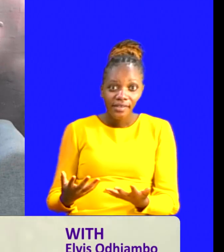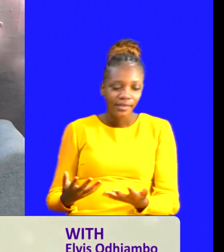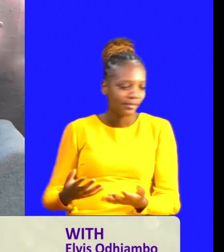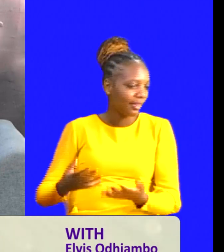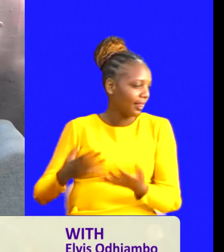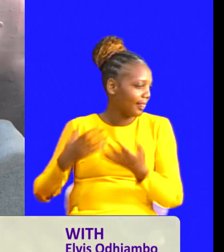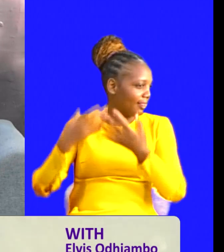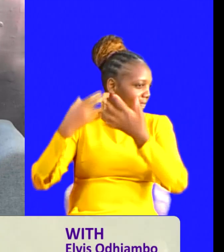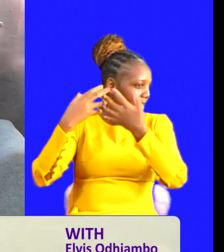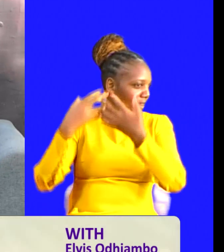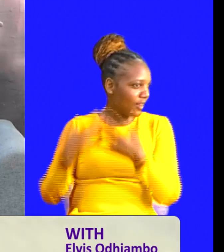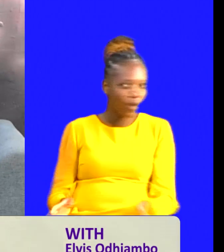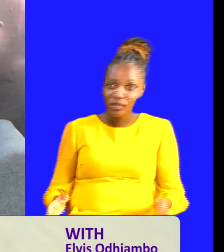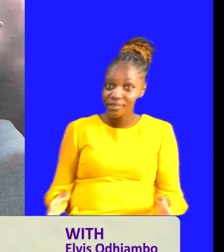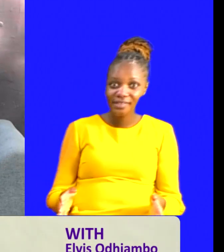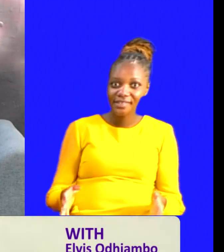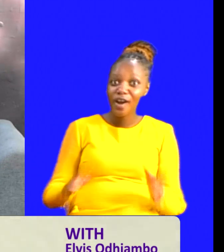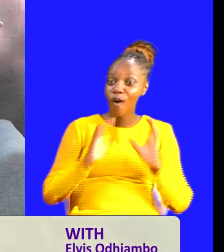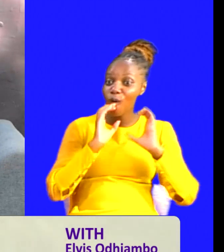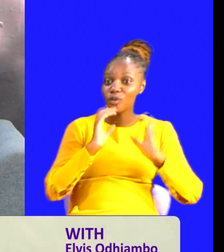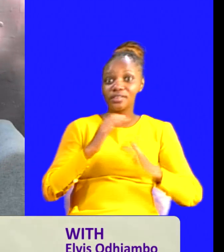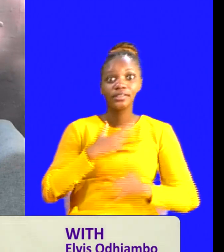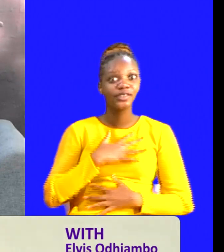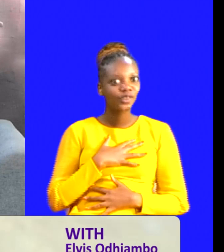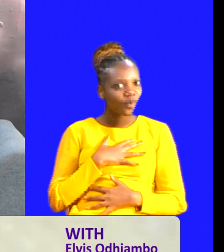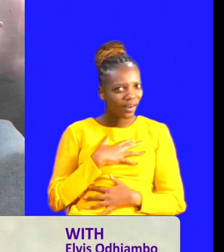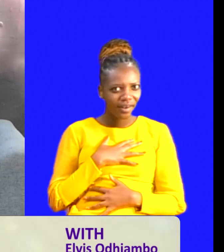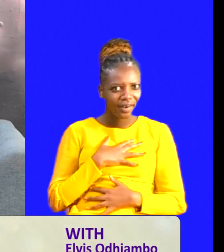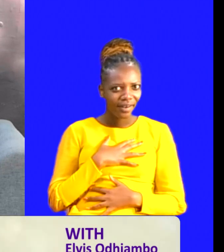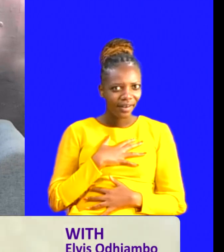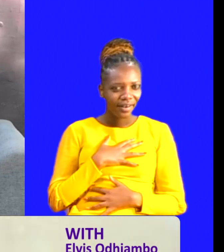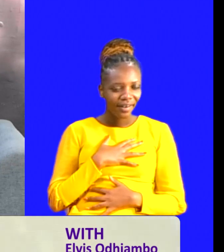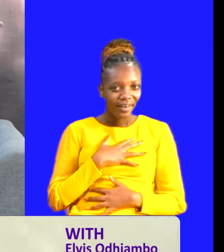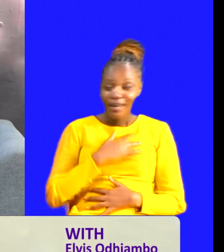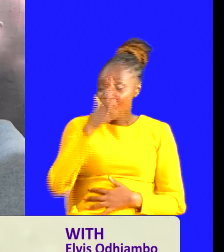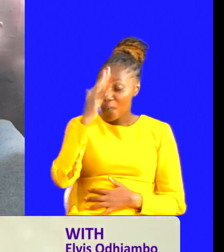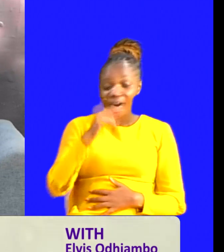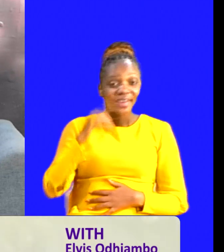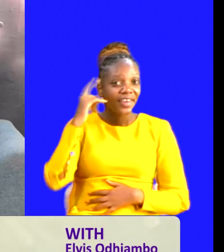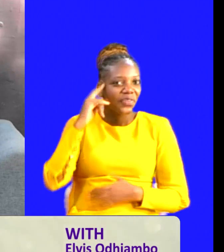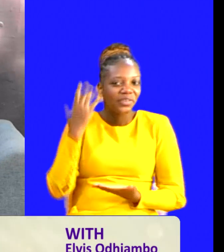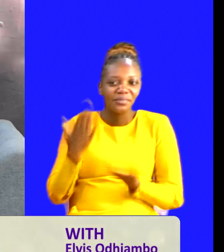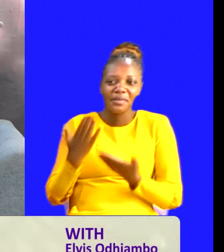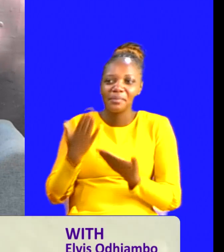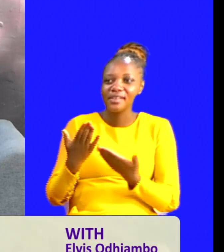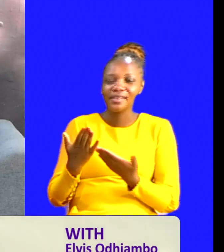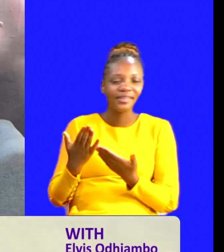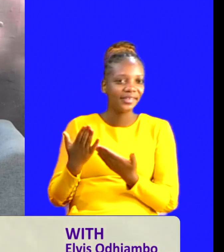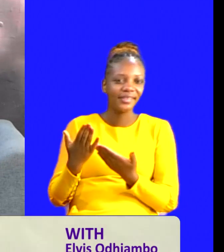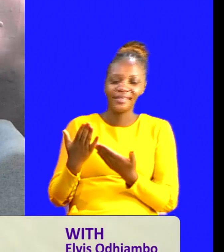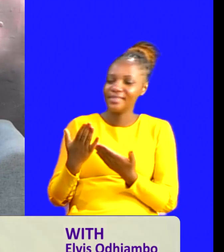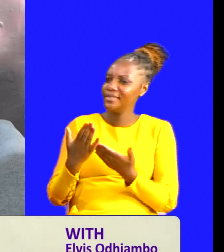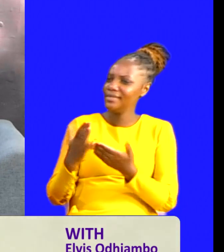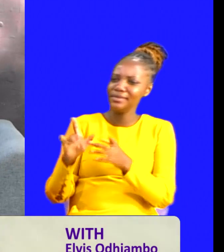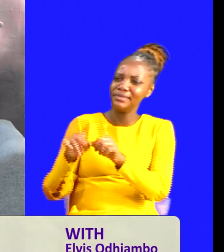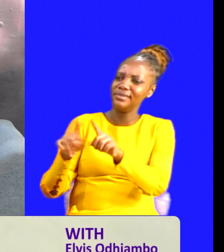amepigwa alama mshangao because this is he thought the same league that he left when he was managing Tottenham was the